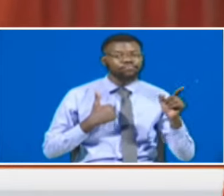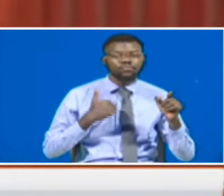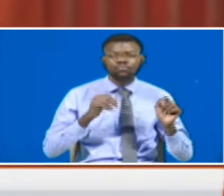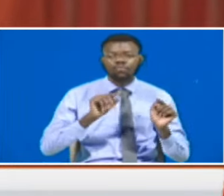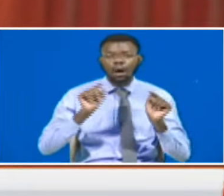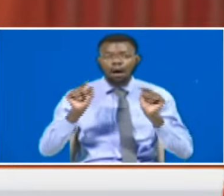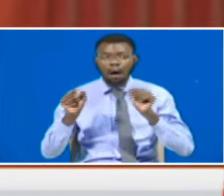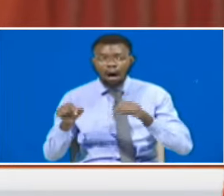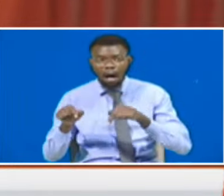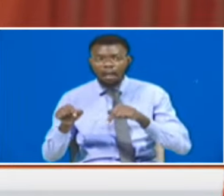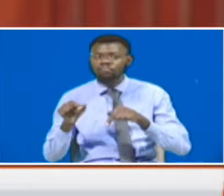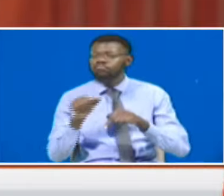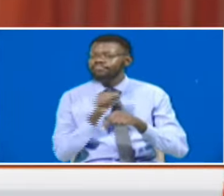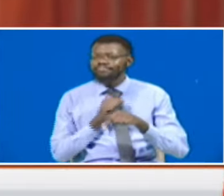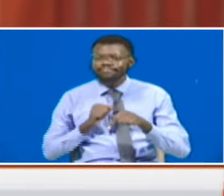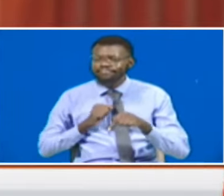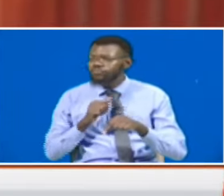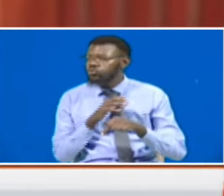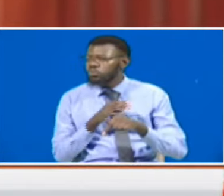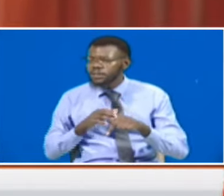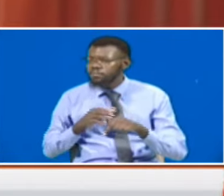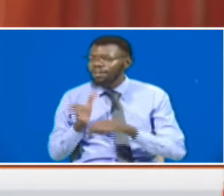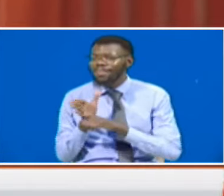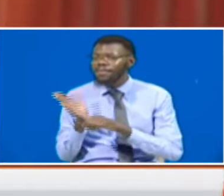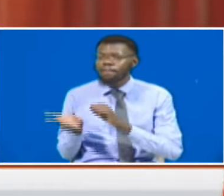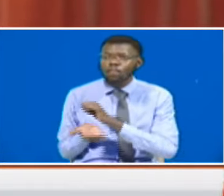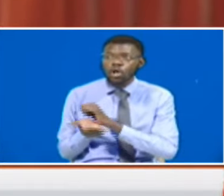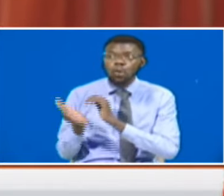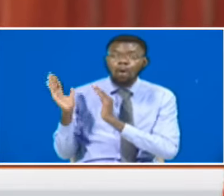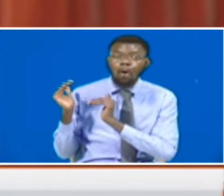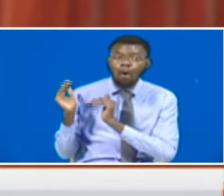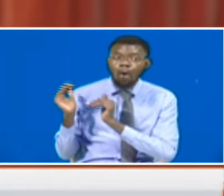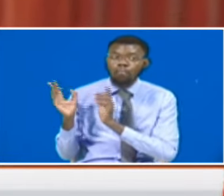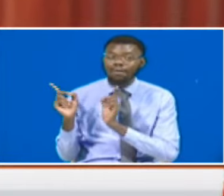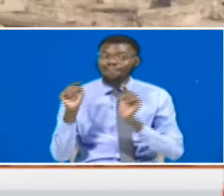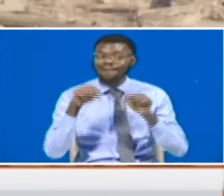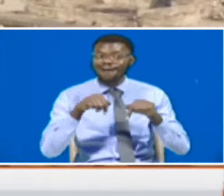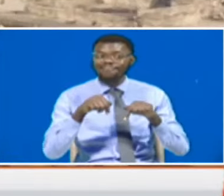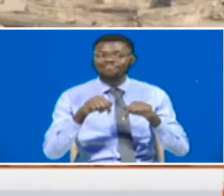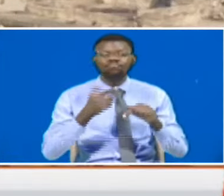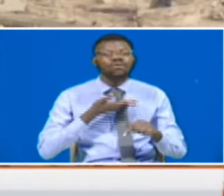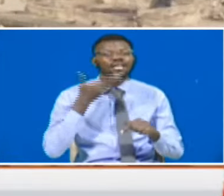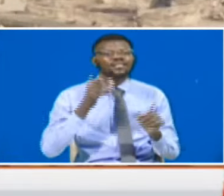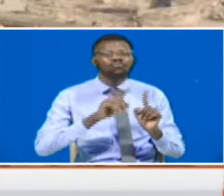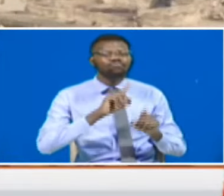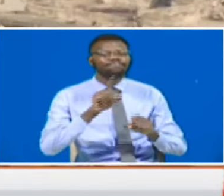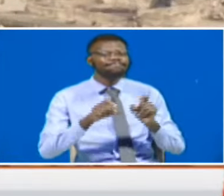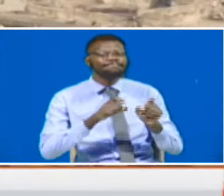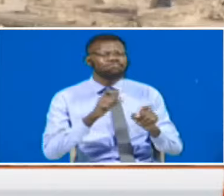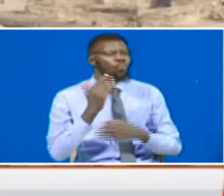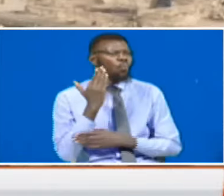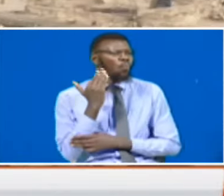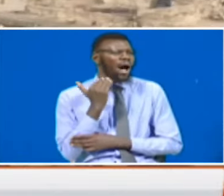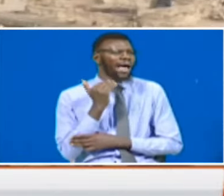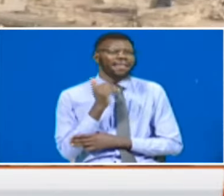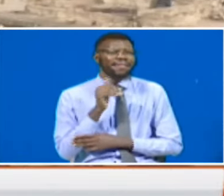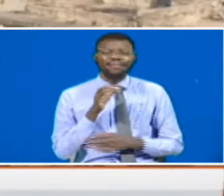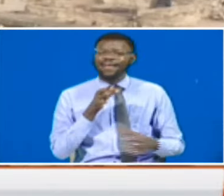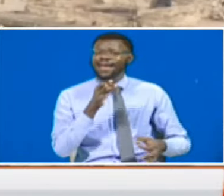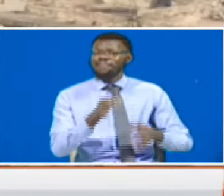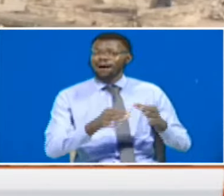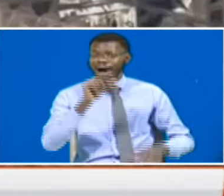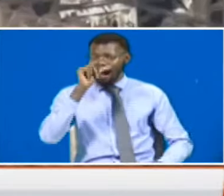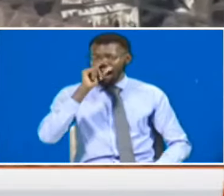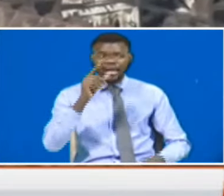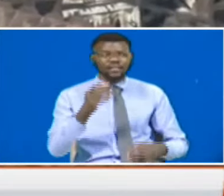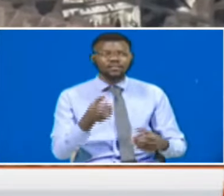before the Senate Energy Committee on Thursday morning to respond to questions regarding the Embakasi gas tragedy that left